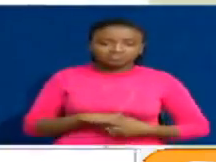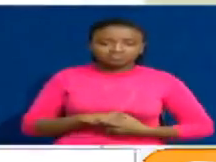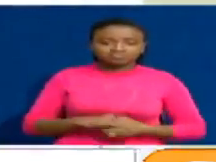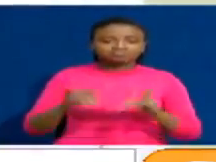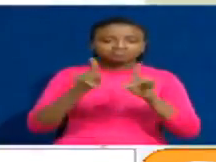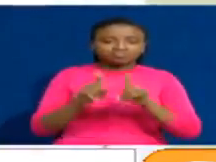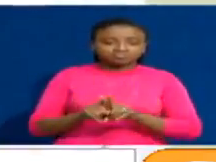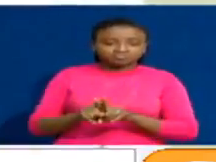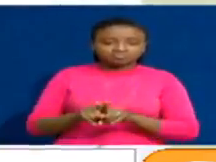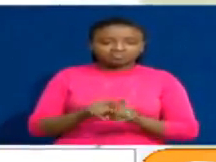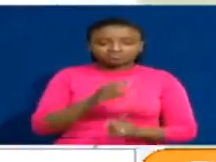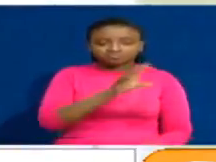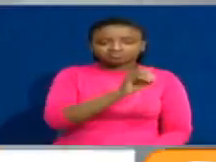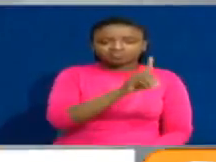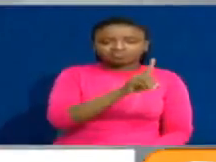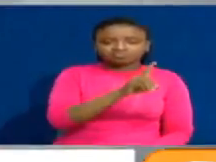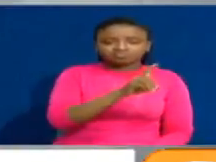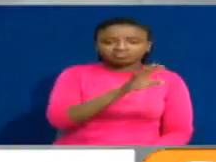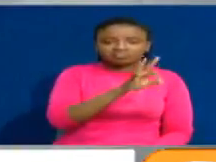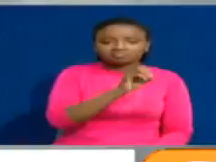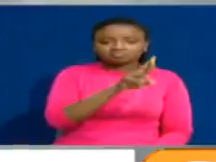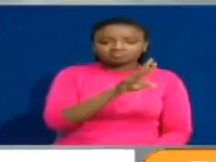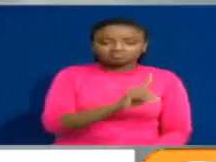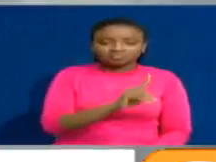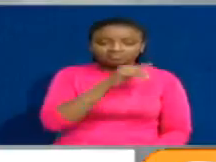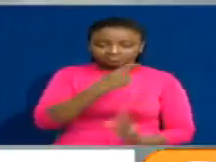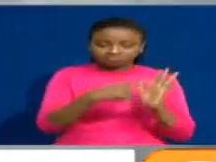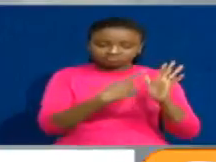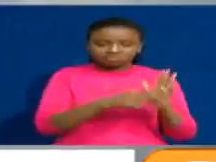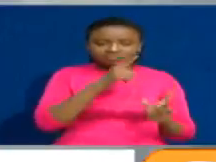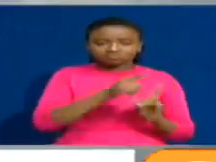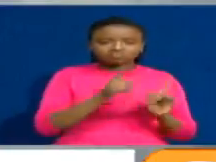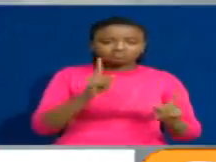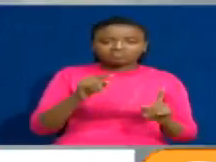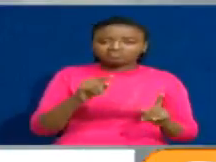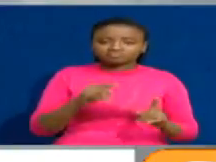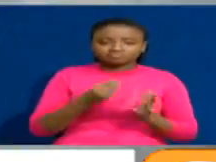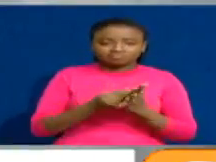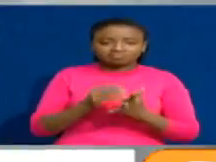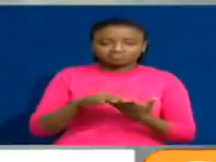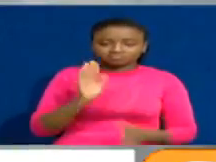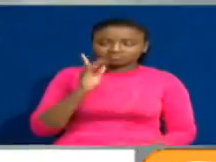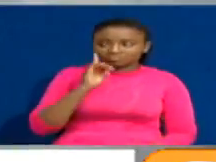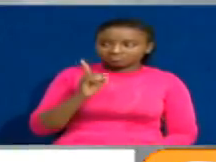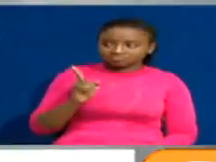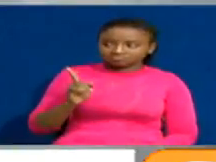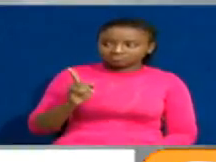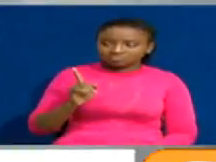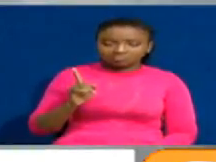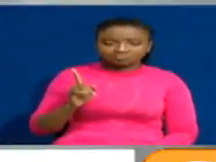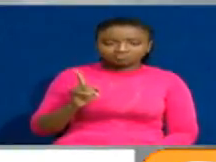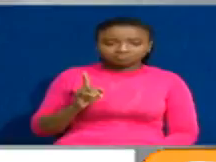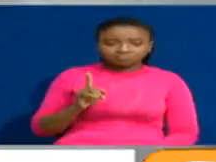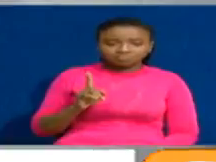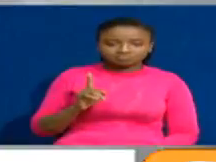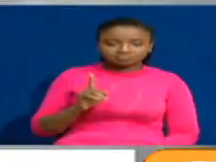the Oxford nanopore sequencer. It would cost between $30 to $50 to sequence each positive sample.